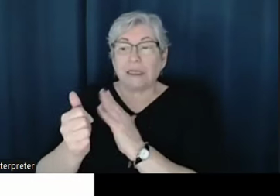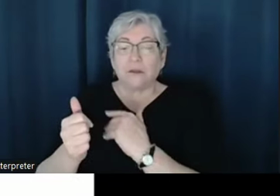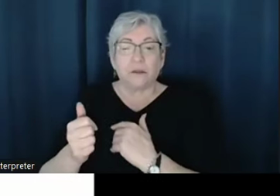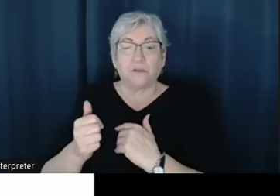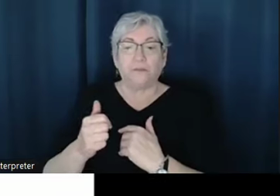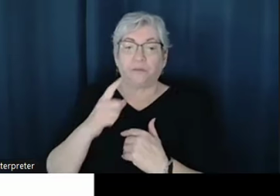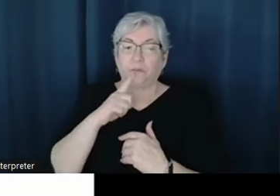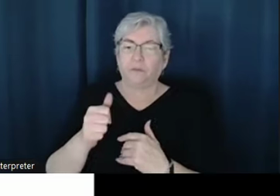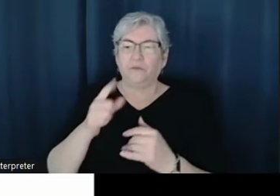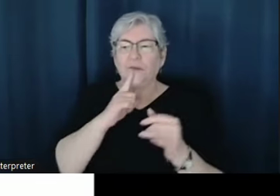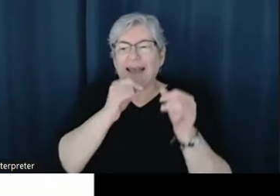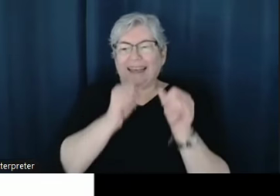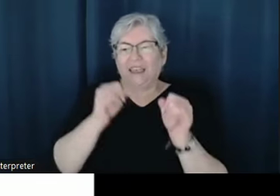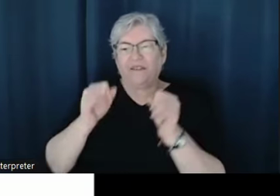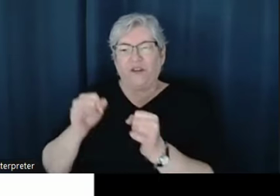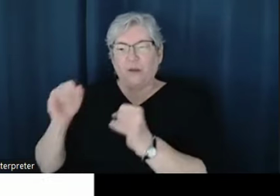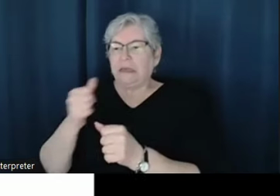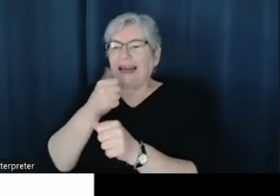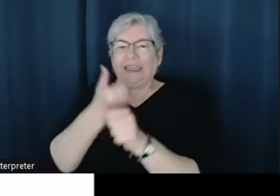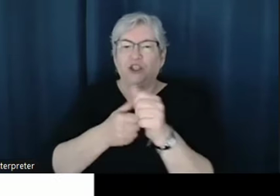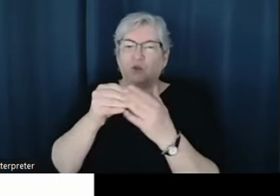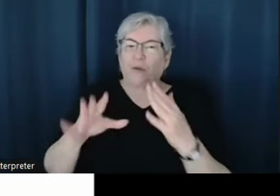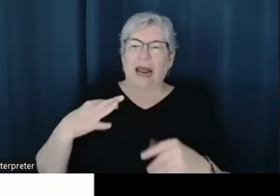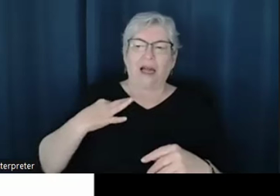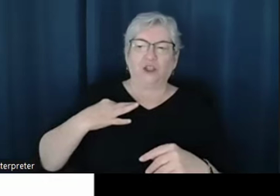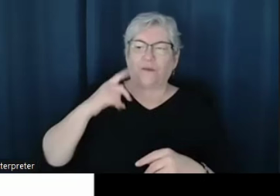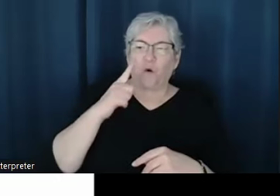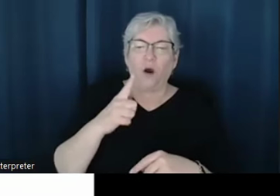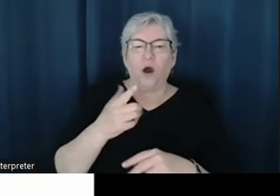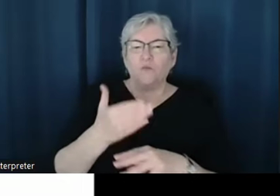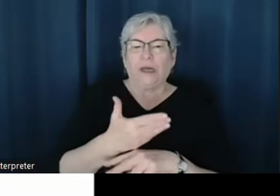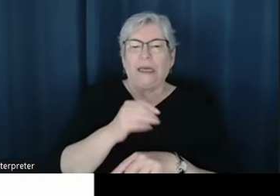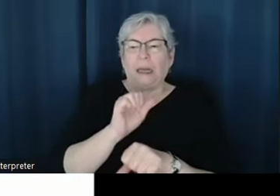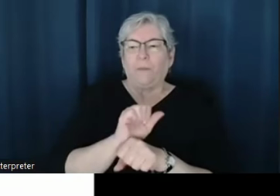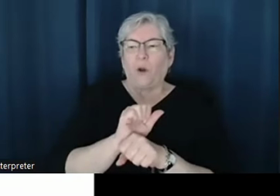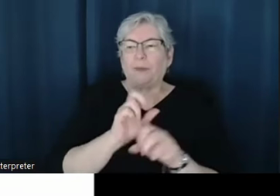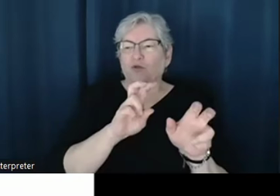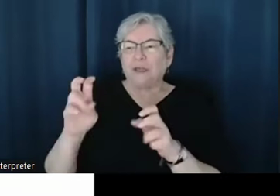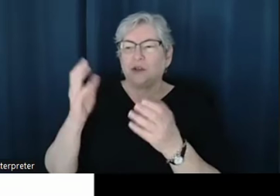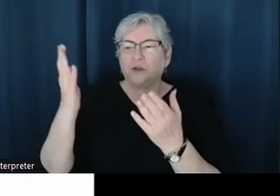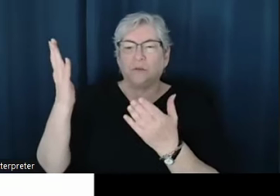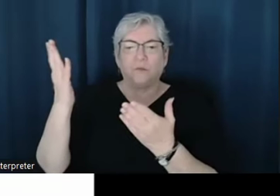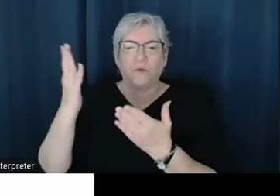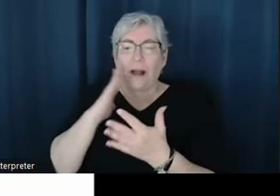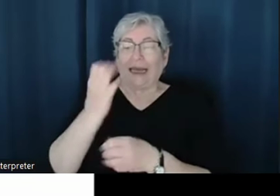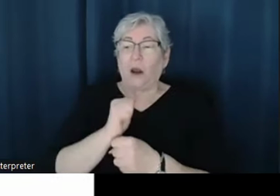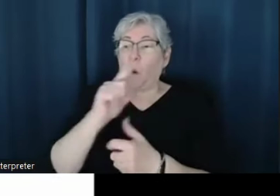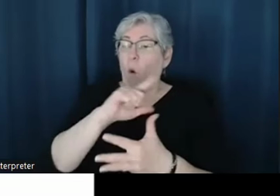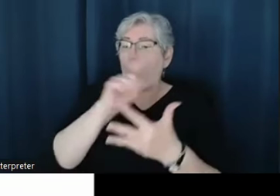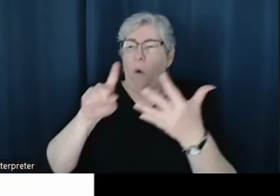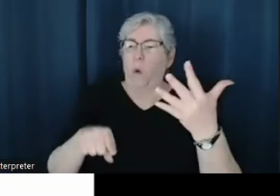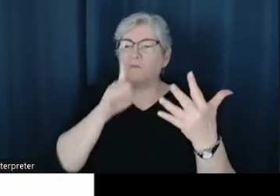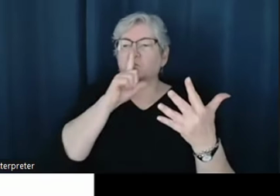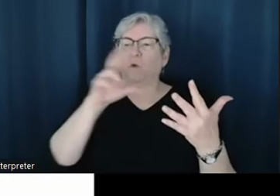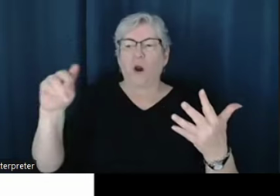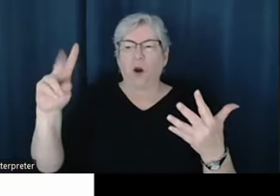to be individualized, so not every student that's eligible for pre-employment transition services would necessarily get every single service. It should be based